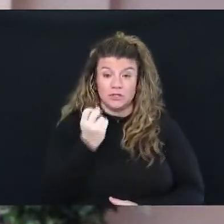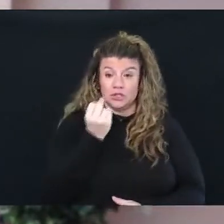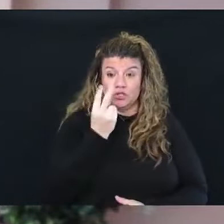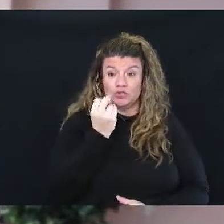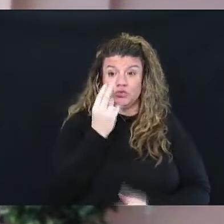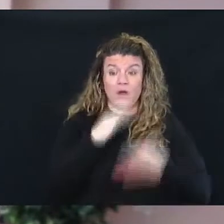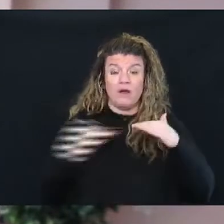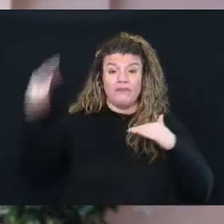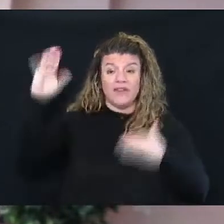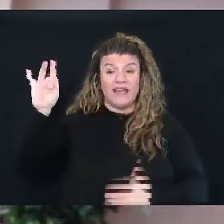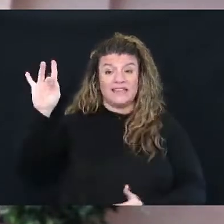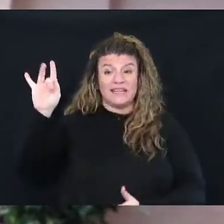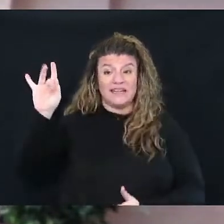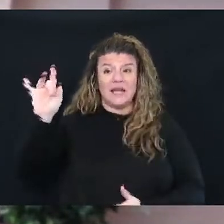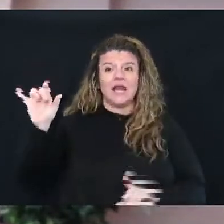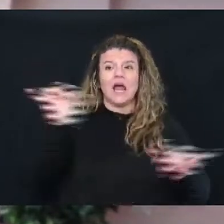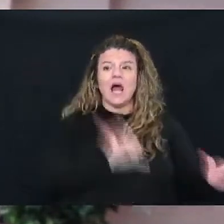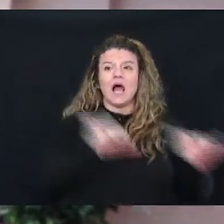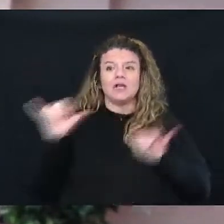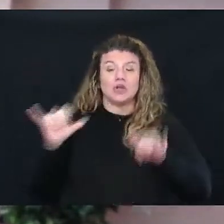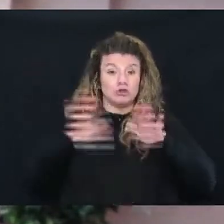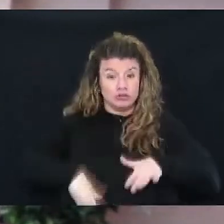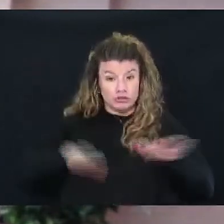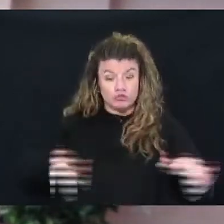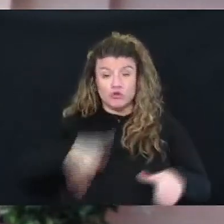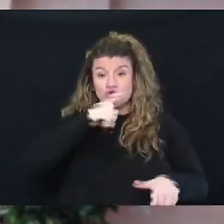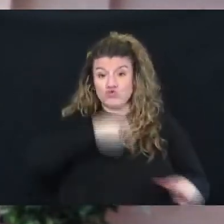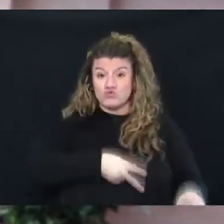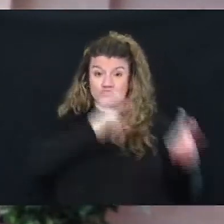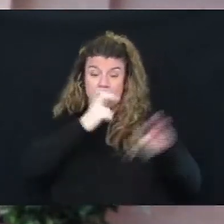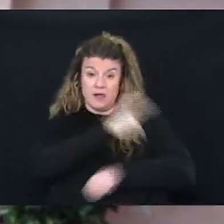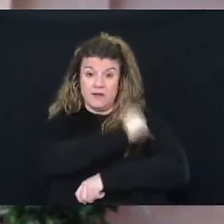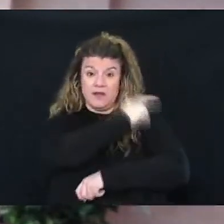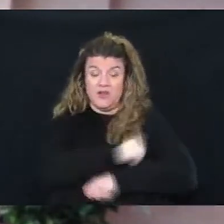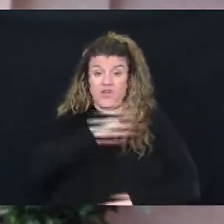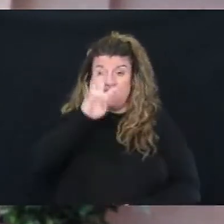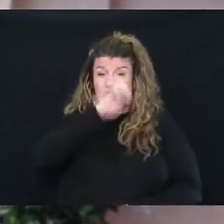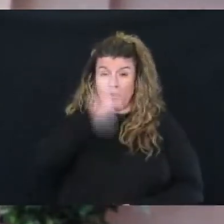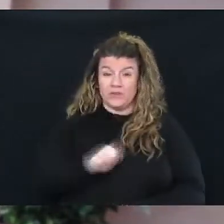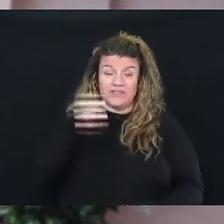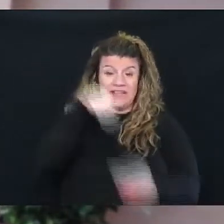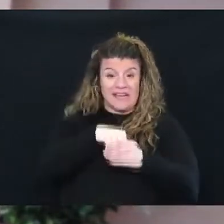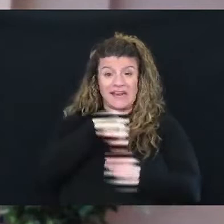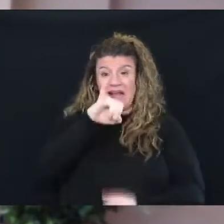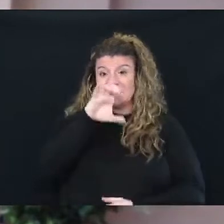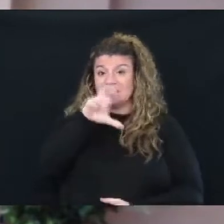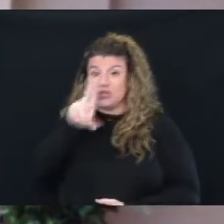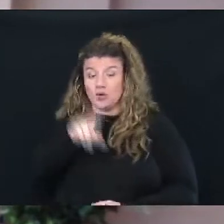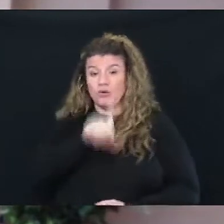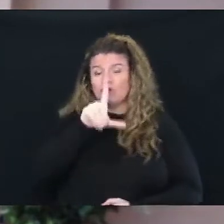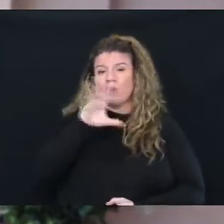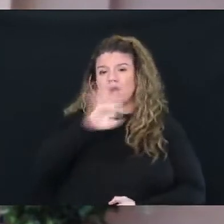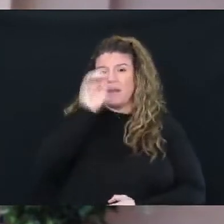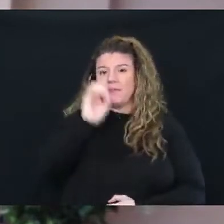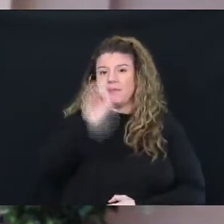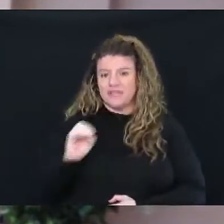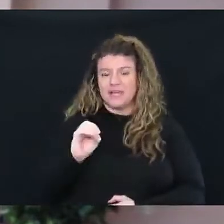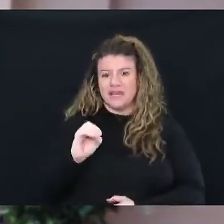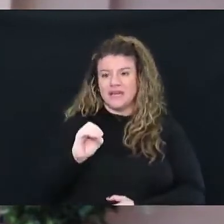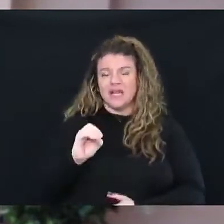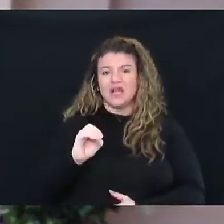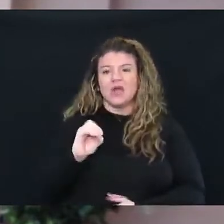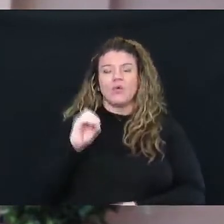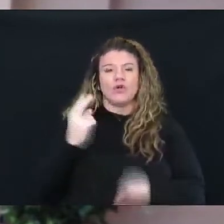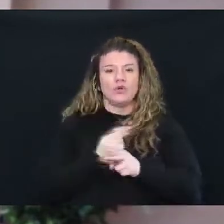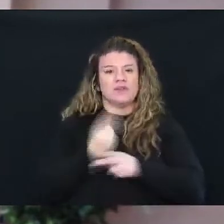18-year-olds. And also of those children hospitalized, 40% were in the ICU and 29% were on